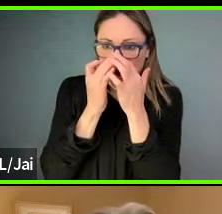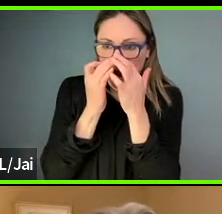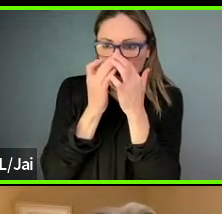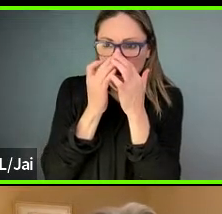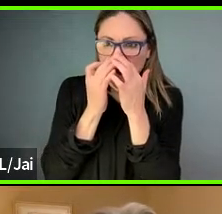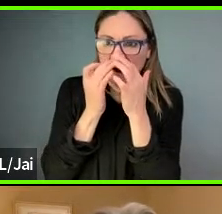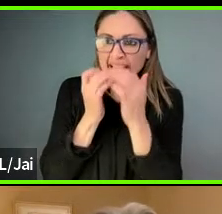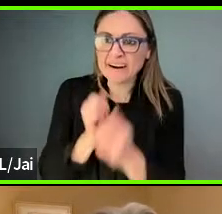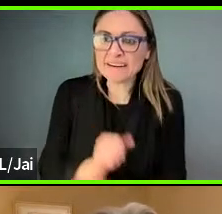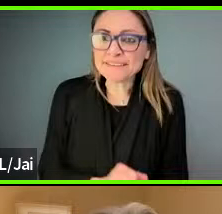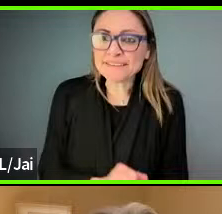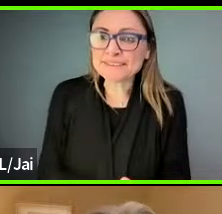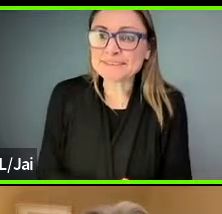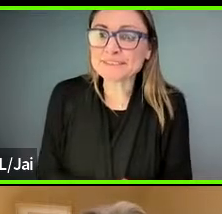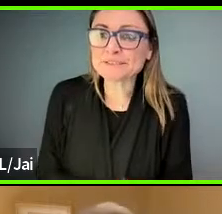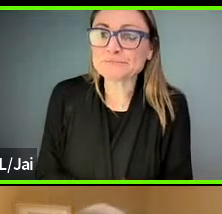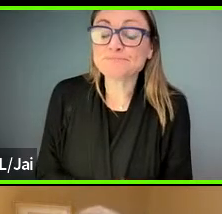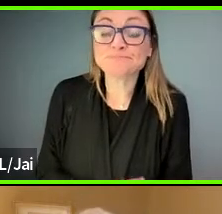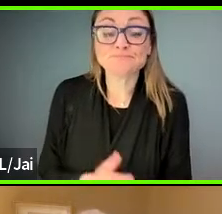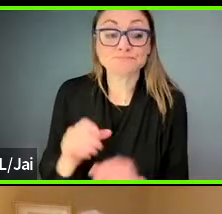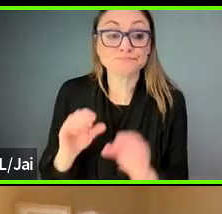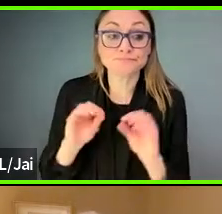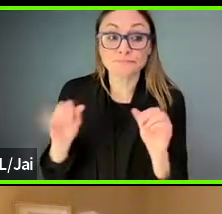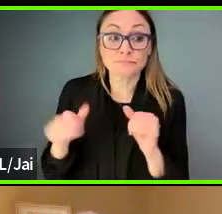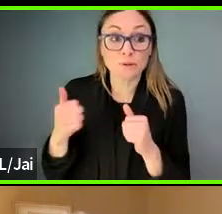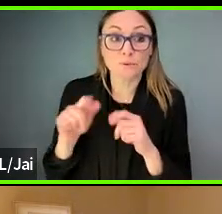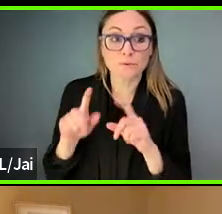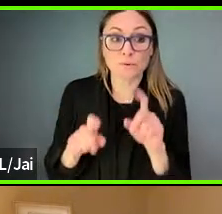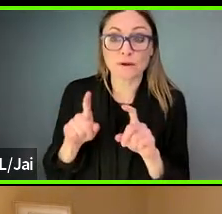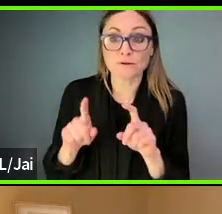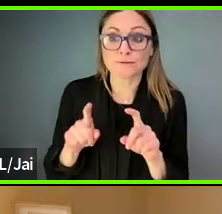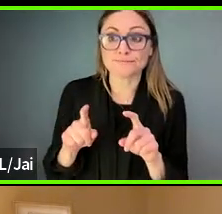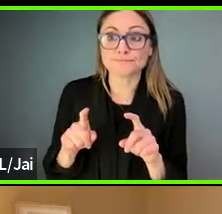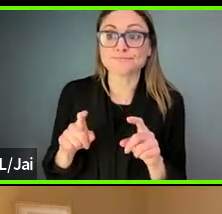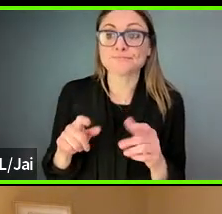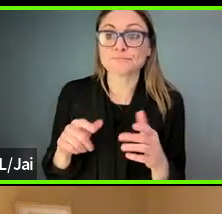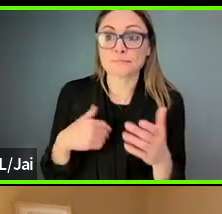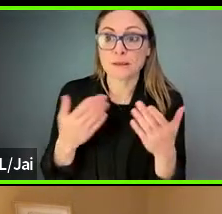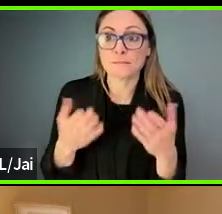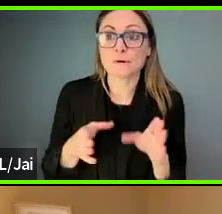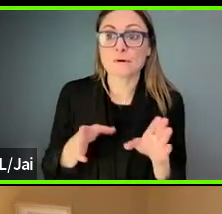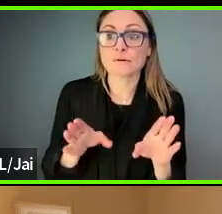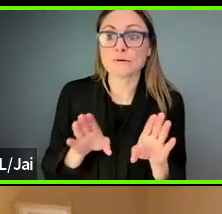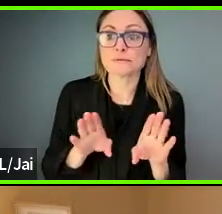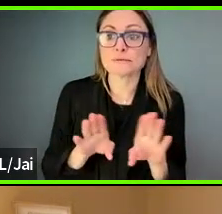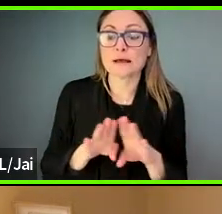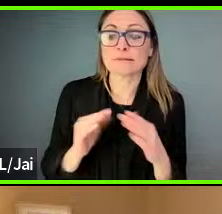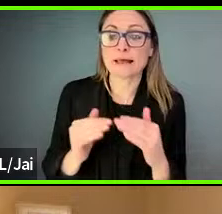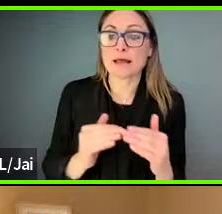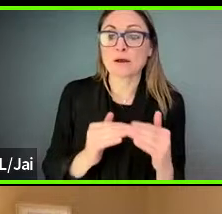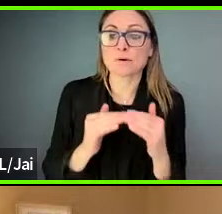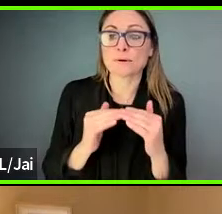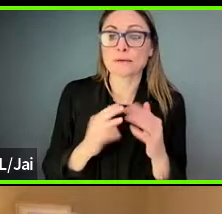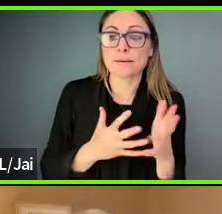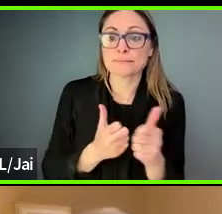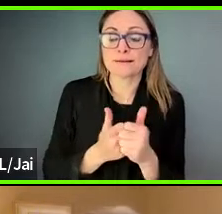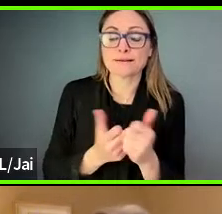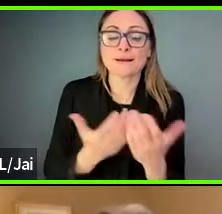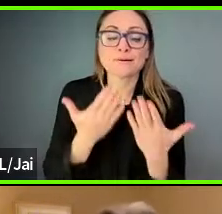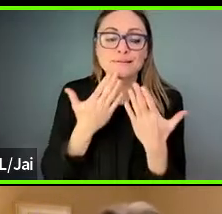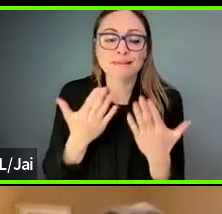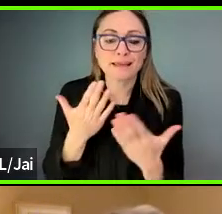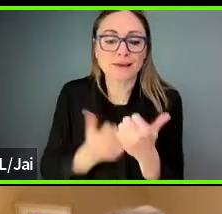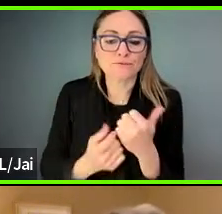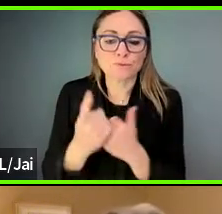Okay. If there are no other questions, I'd like to close out the equity update by thanking those of you that participated